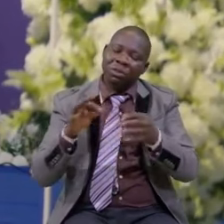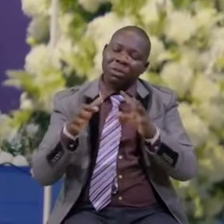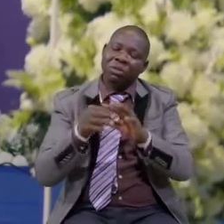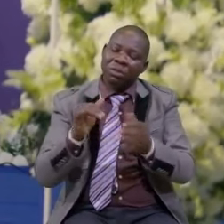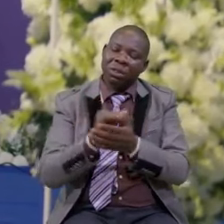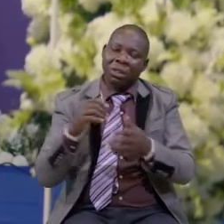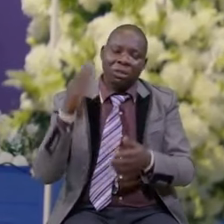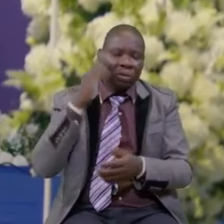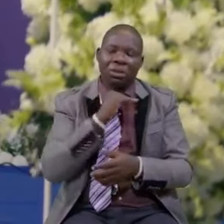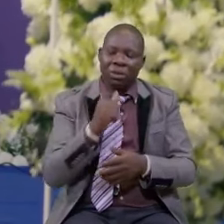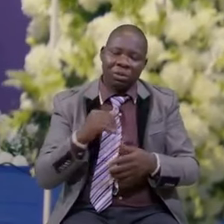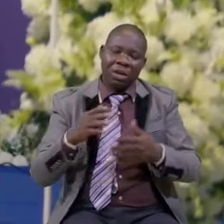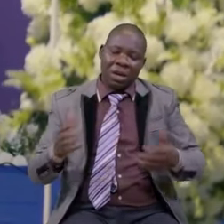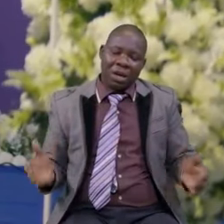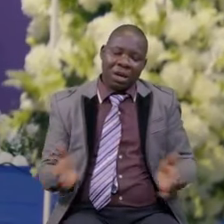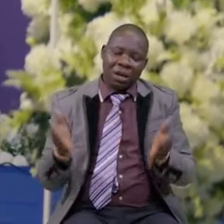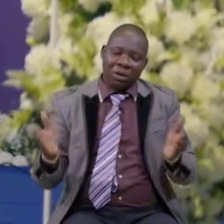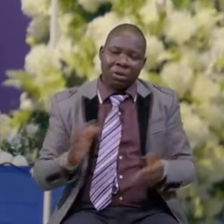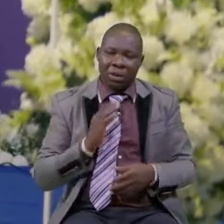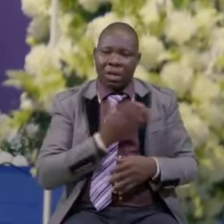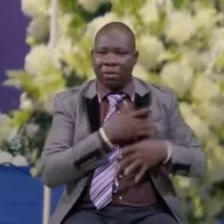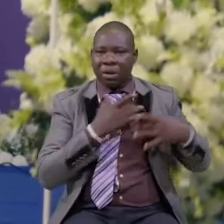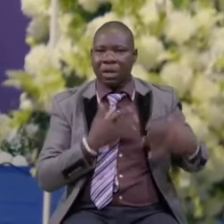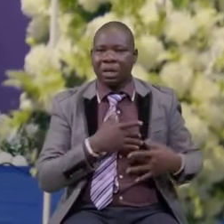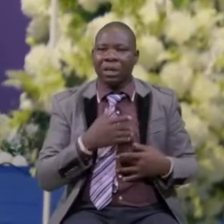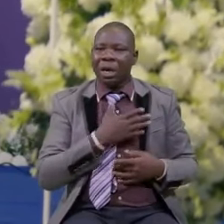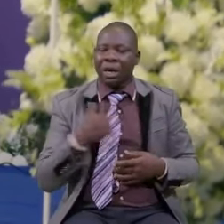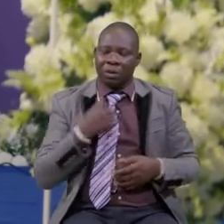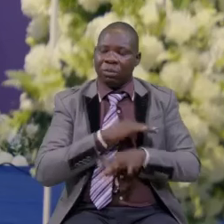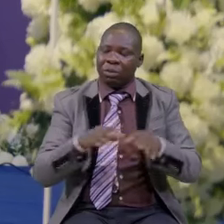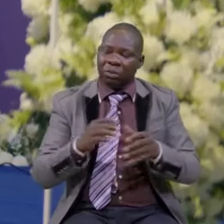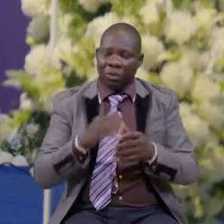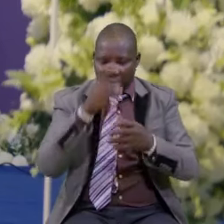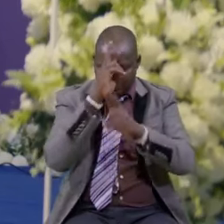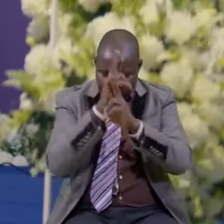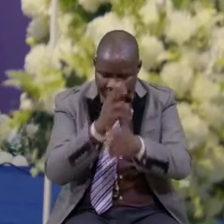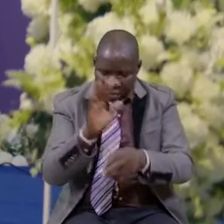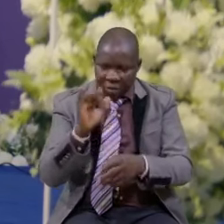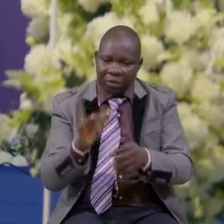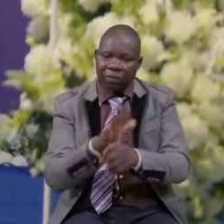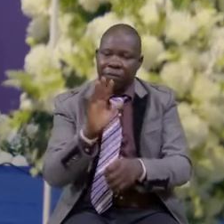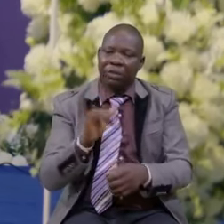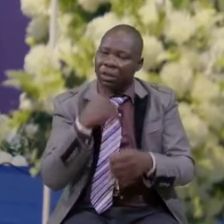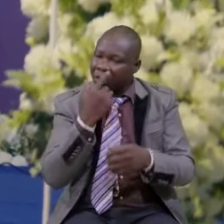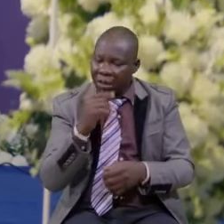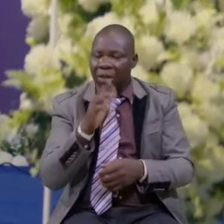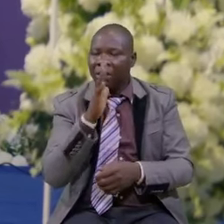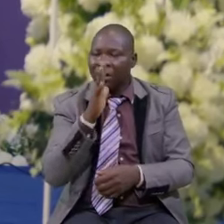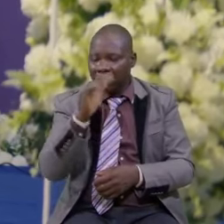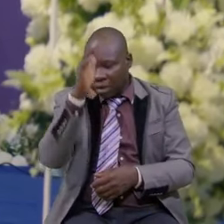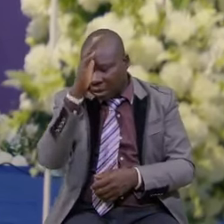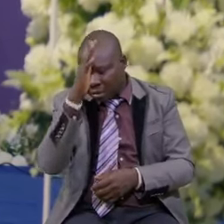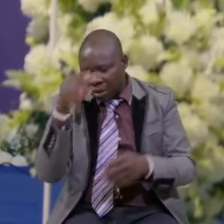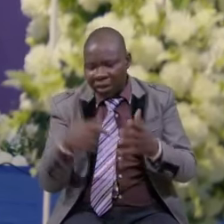And we just sit down there and we don't respectfully tell grandma, these stories will not help